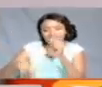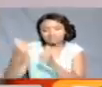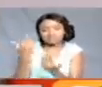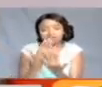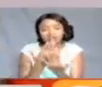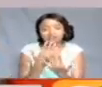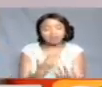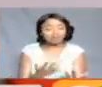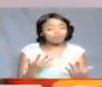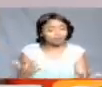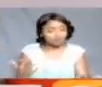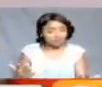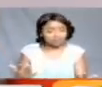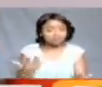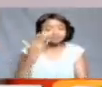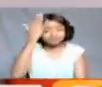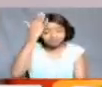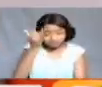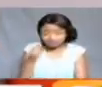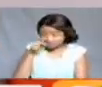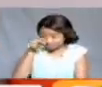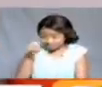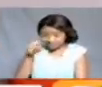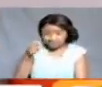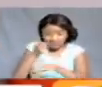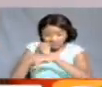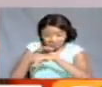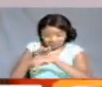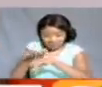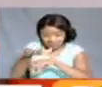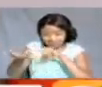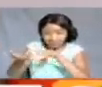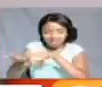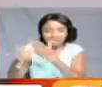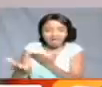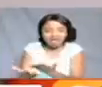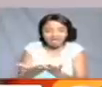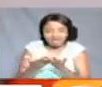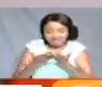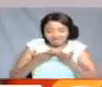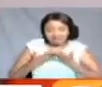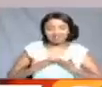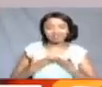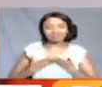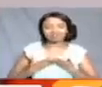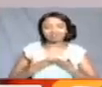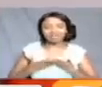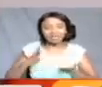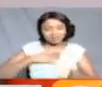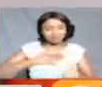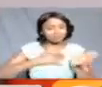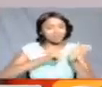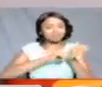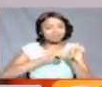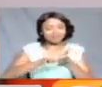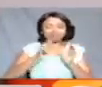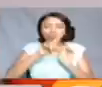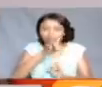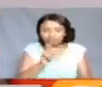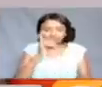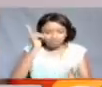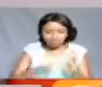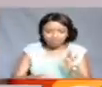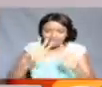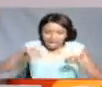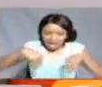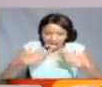is it is that influence that you have is an asset in your brand. So the question is, how do you do a mix? And that's where you're talking about a revenue